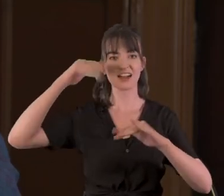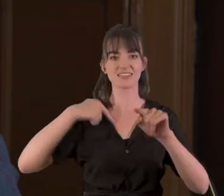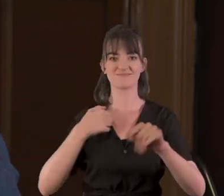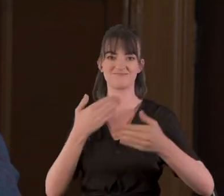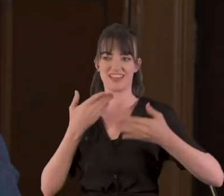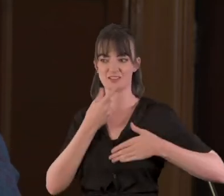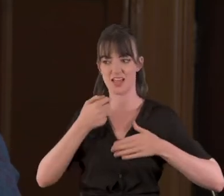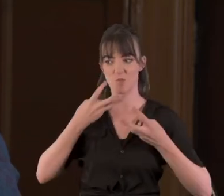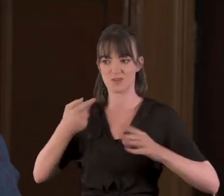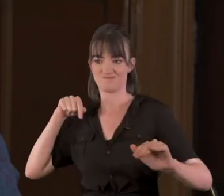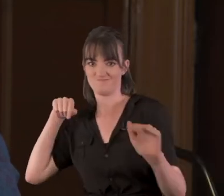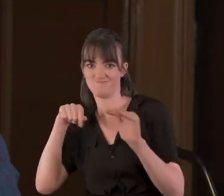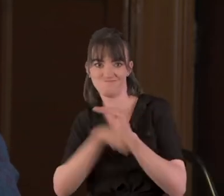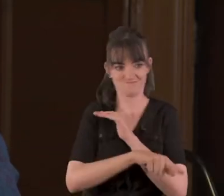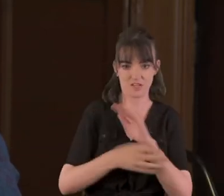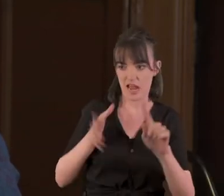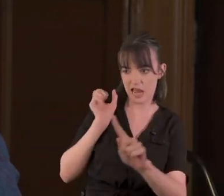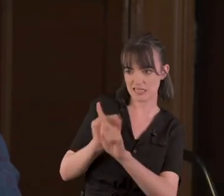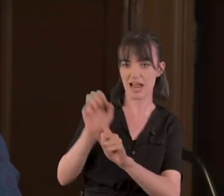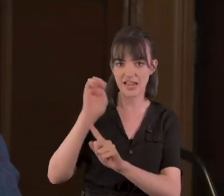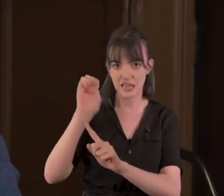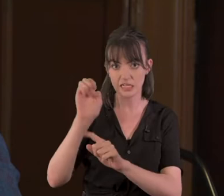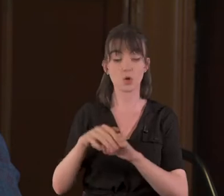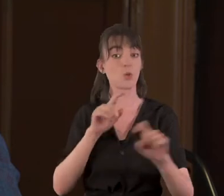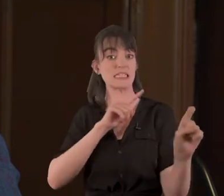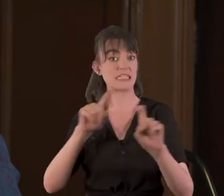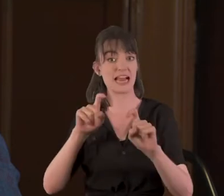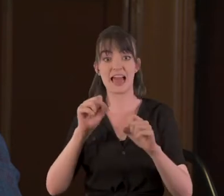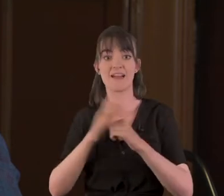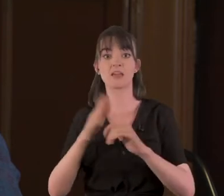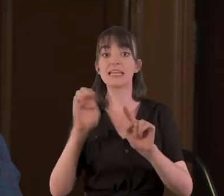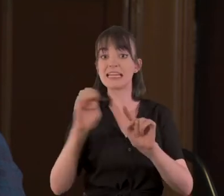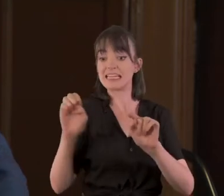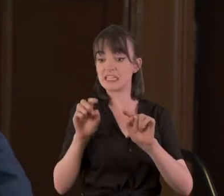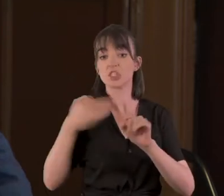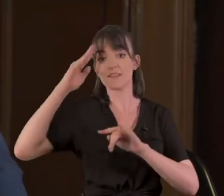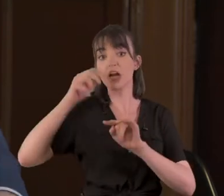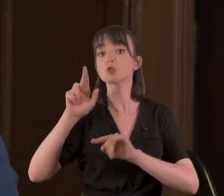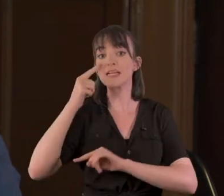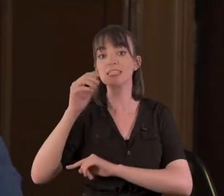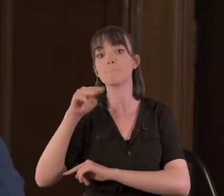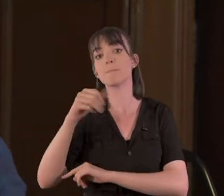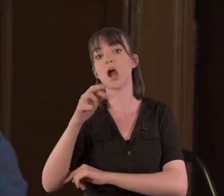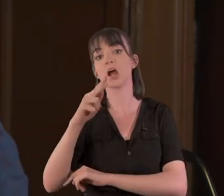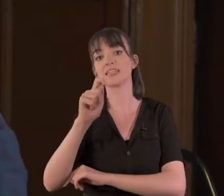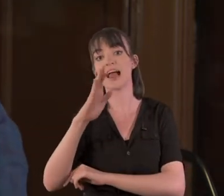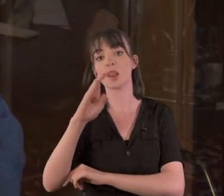back door to invading the United Kingdom. We still have Martello Towers on the east coast of Ireland from the time of the Napoleonic